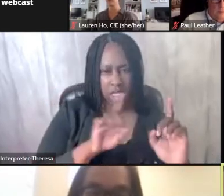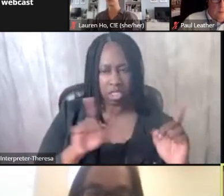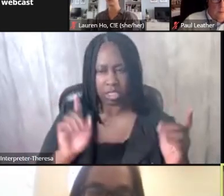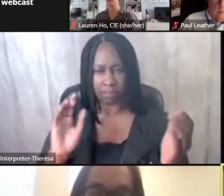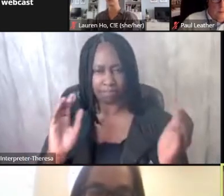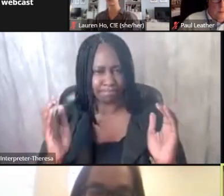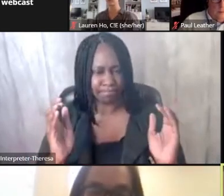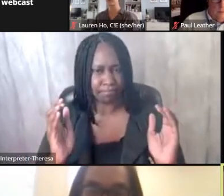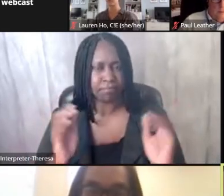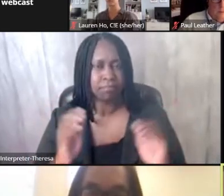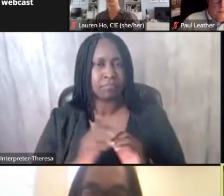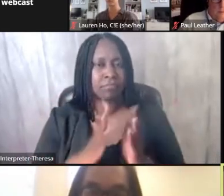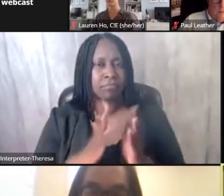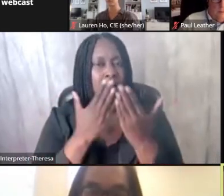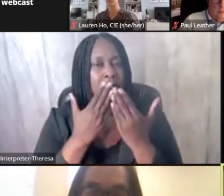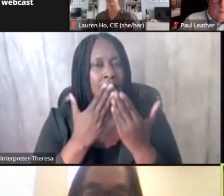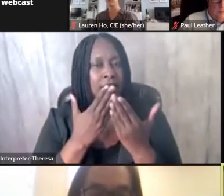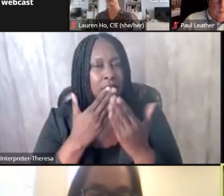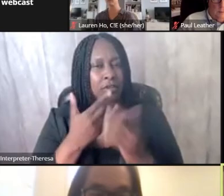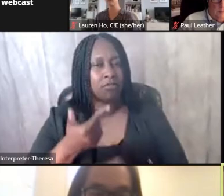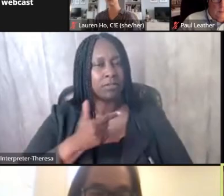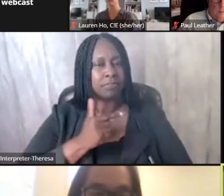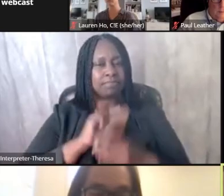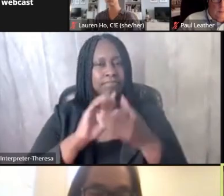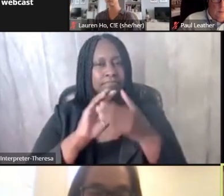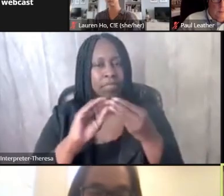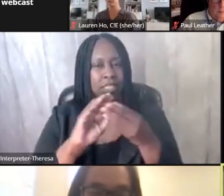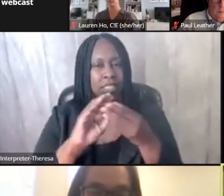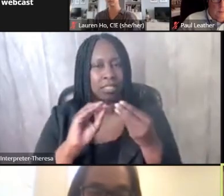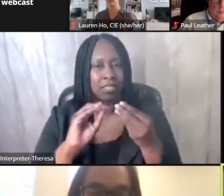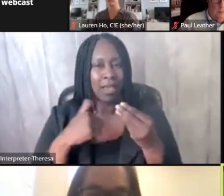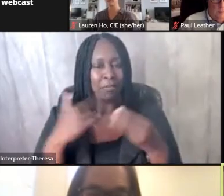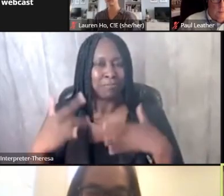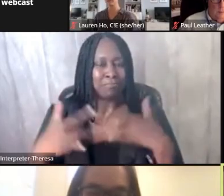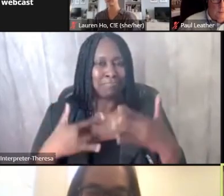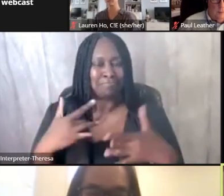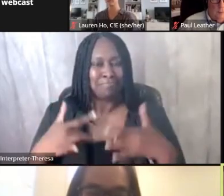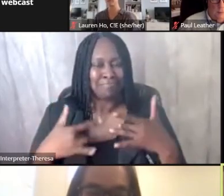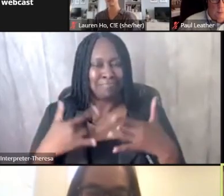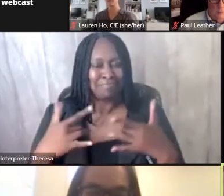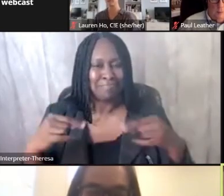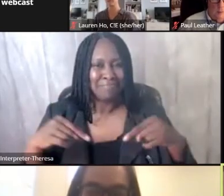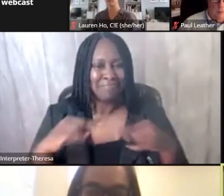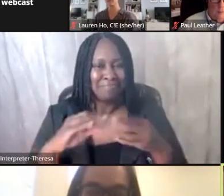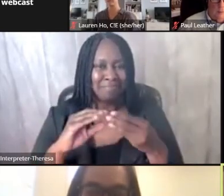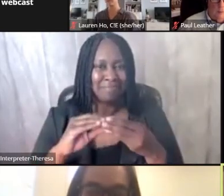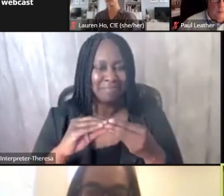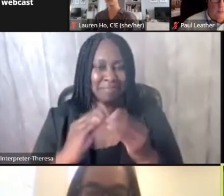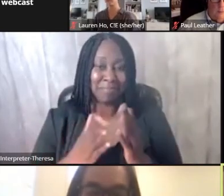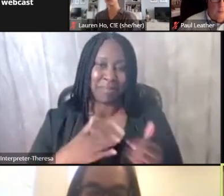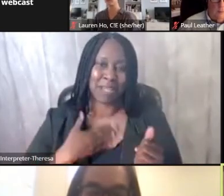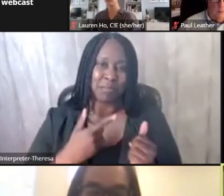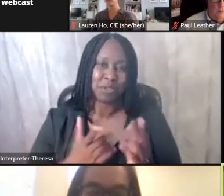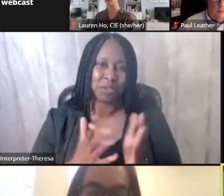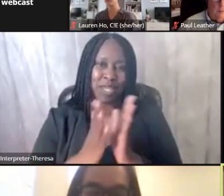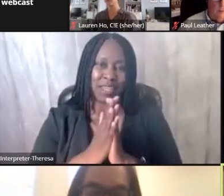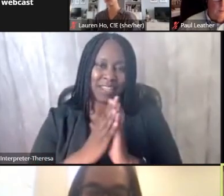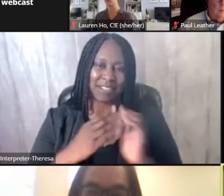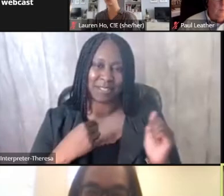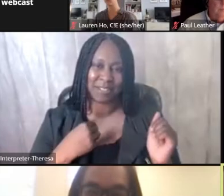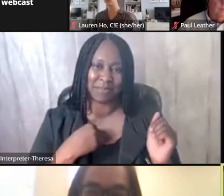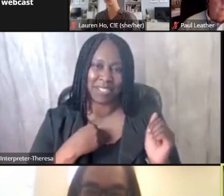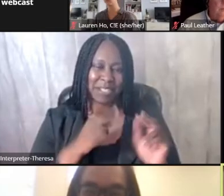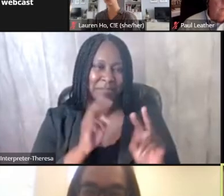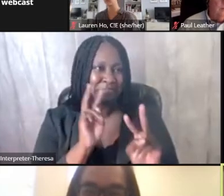So thank you for letting me speak. I appreciate it. I was really excited to do this. I'm glad you asked me, and can't wait to see where we